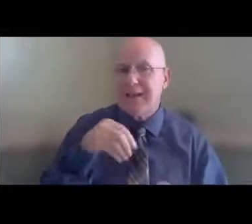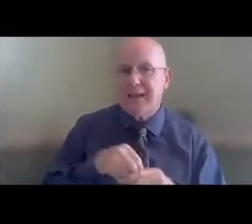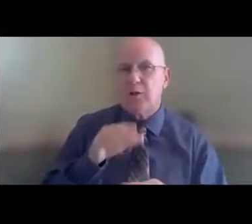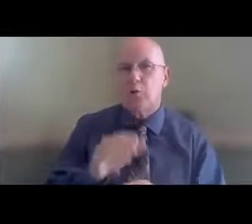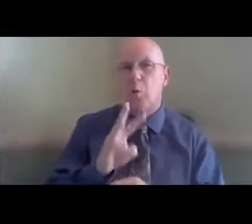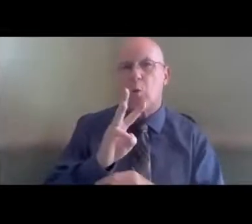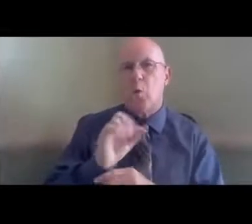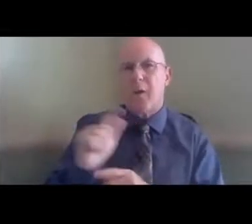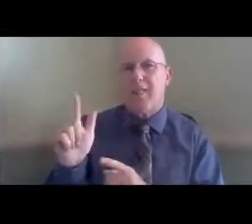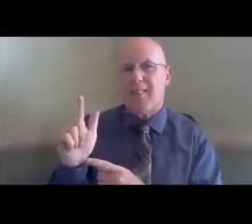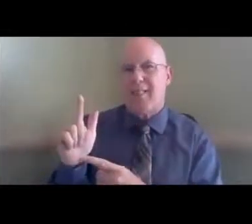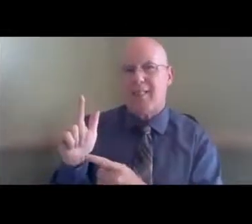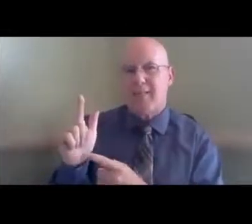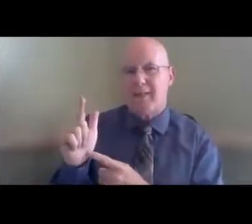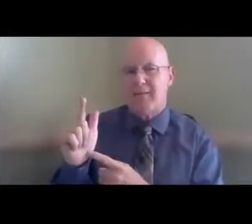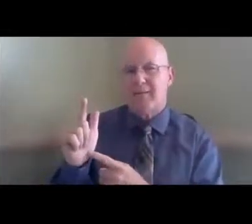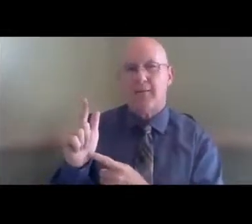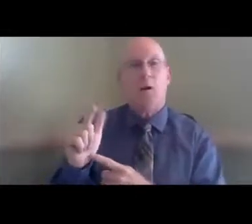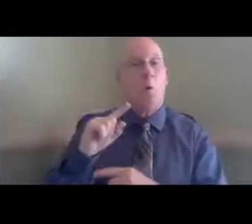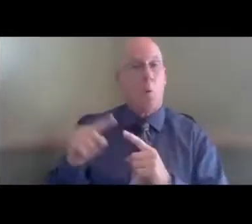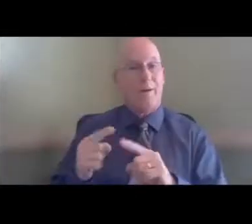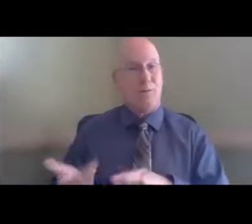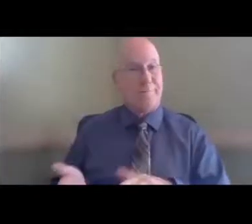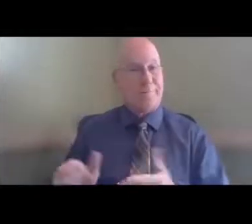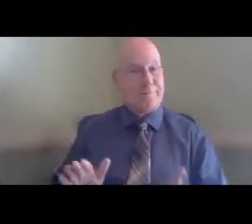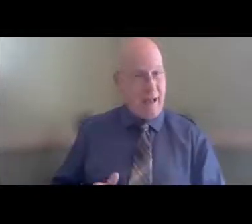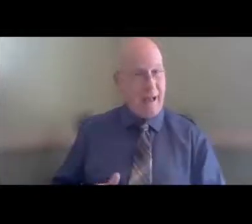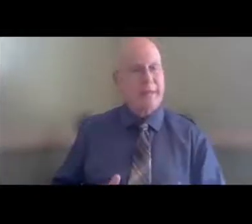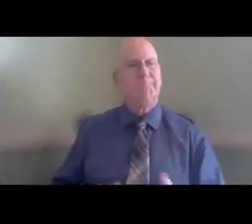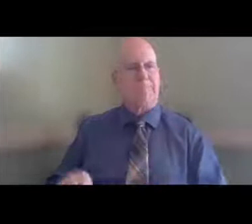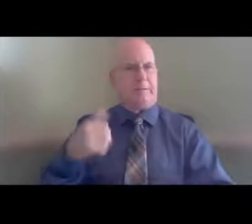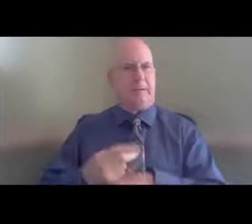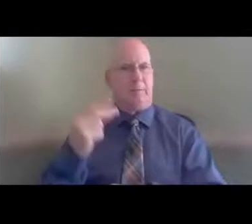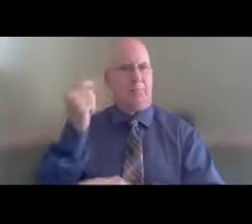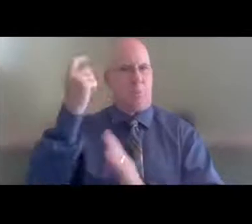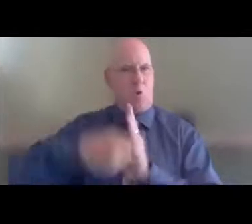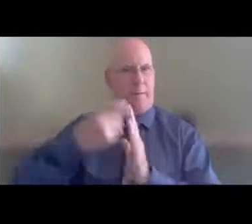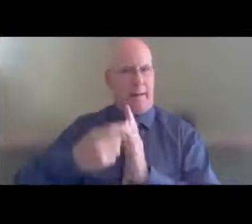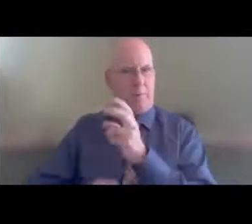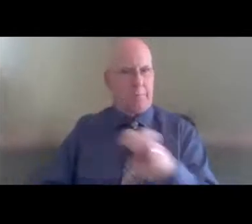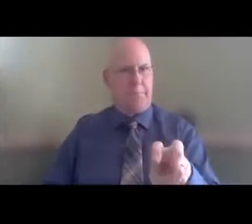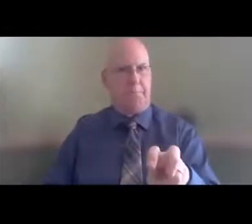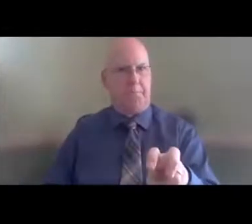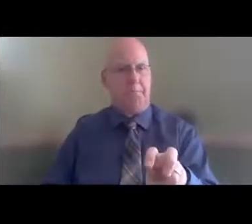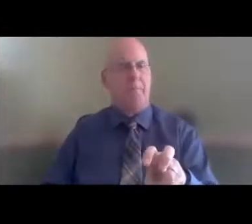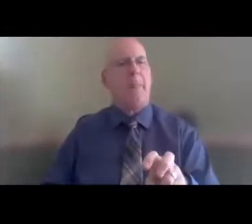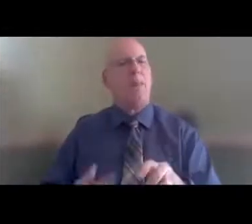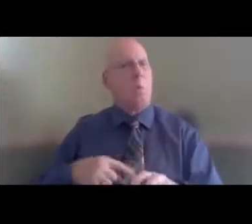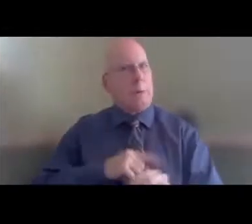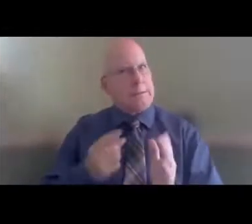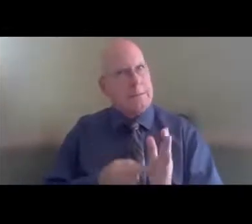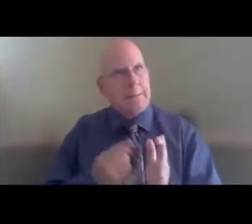and testament, which means when you die, it can be set up. So we sometimes do that,